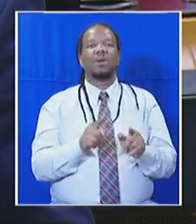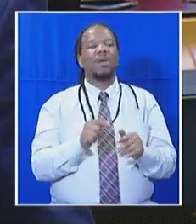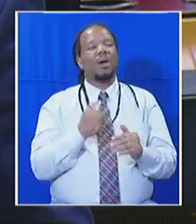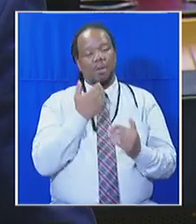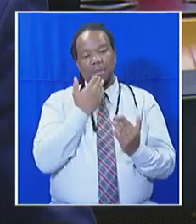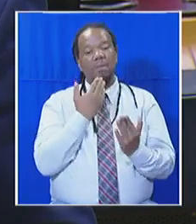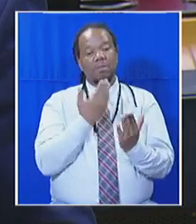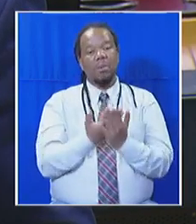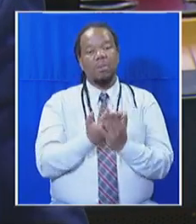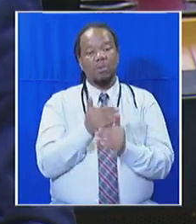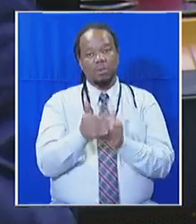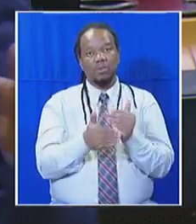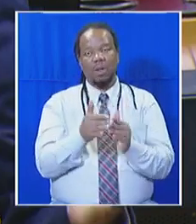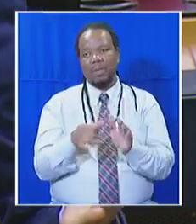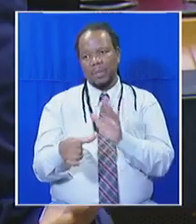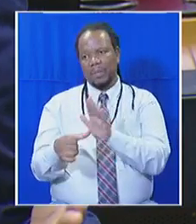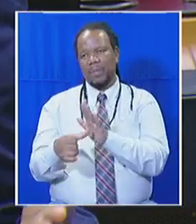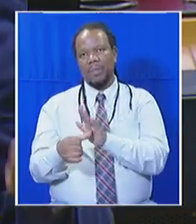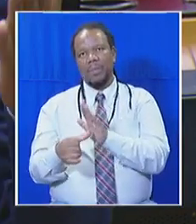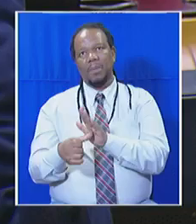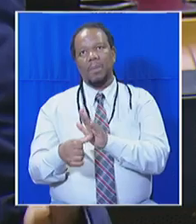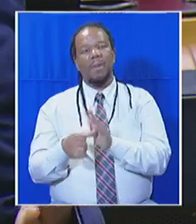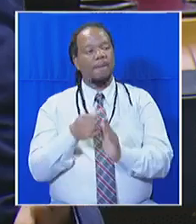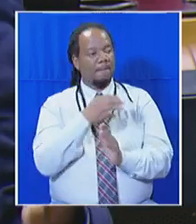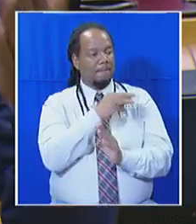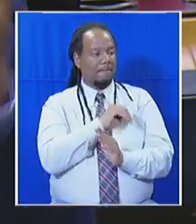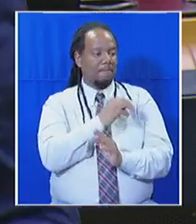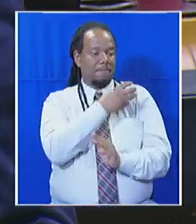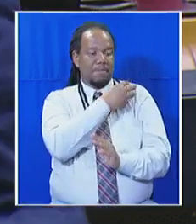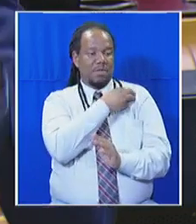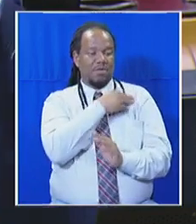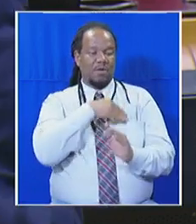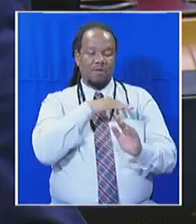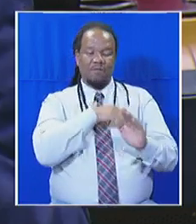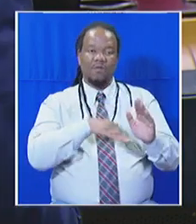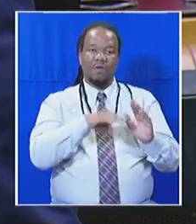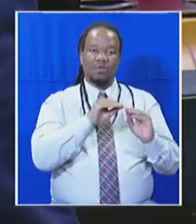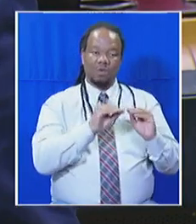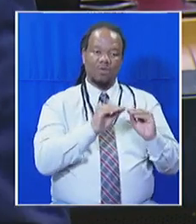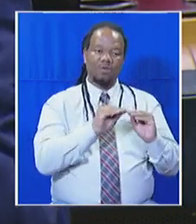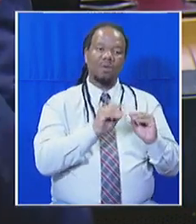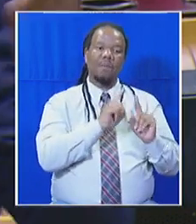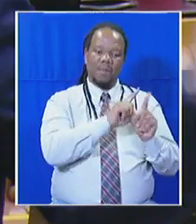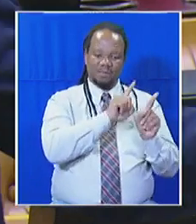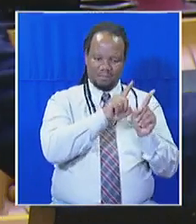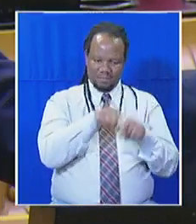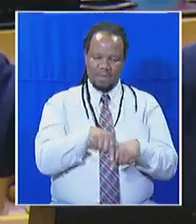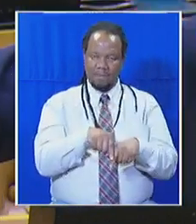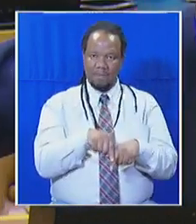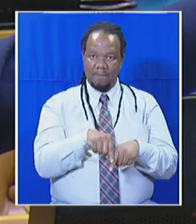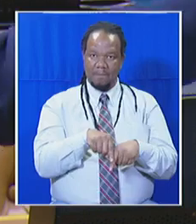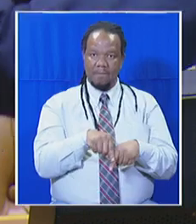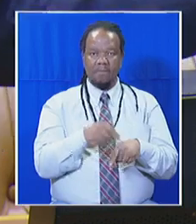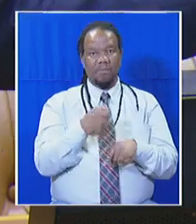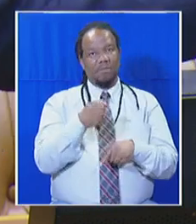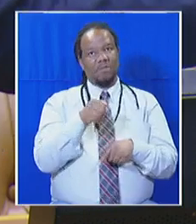on the basis of its validity. Honorable Mutsecha must be made to come and report to Parliament, because if this be the case,